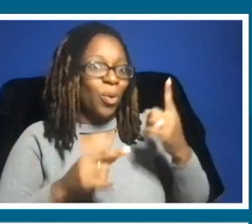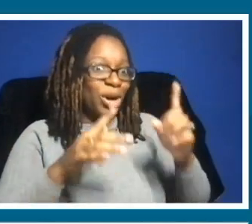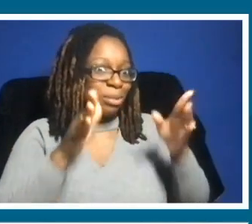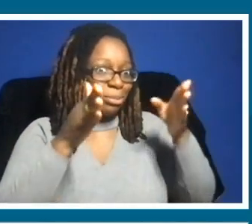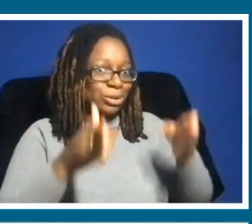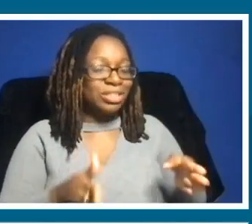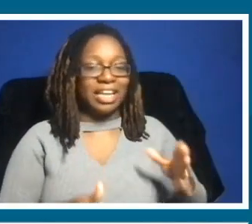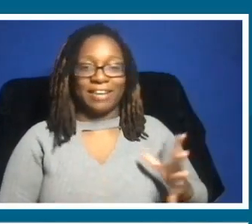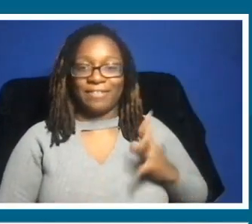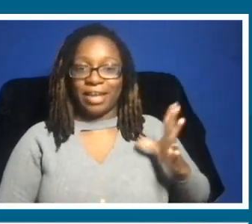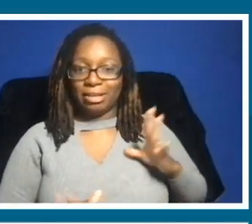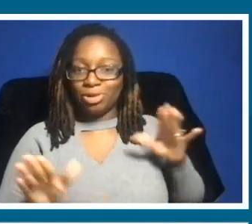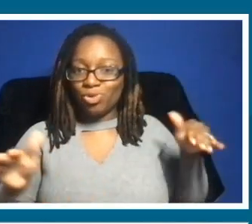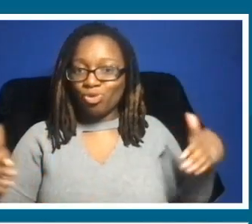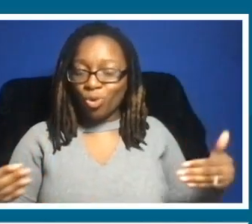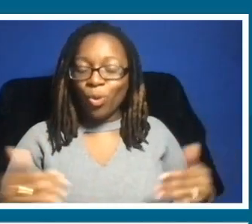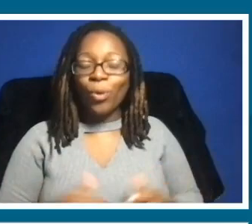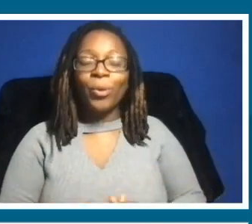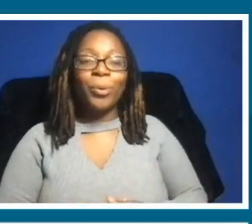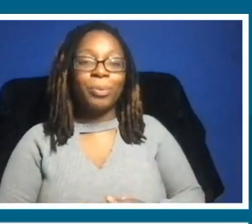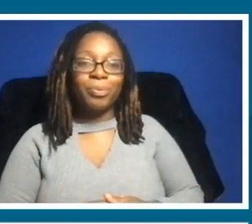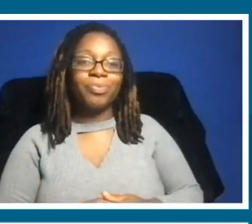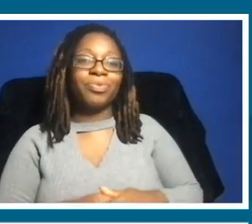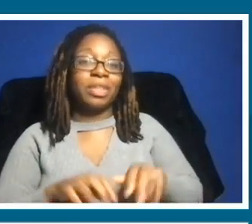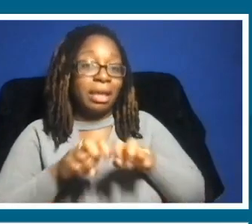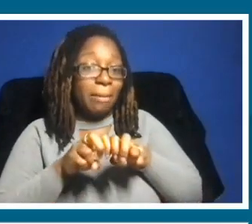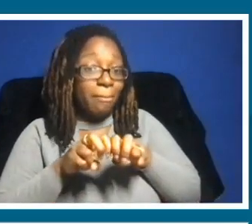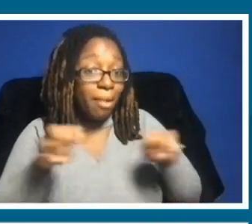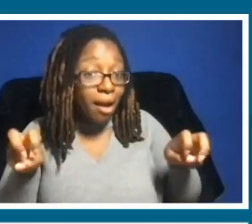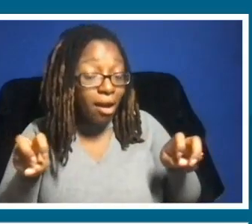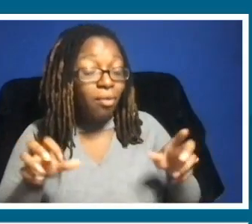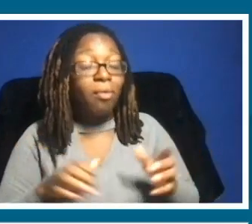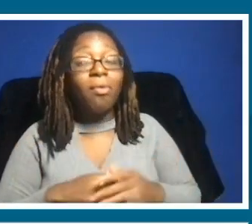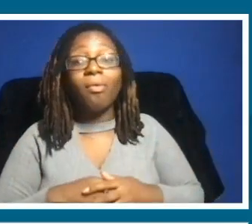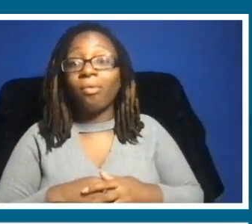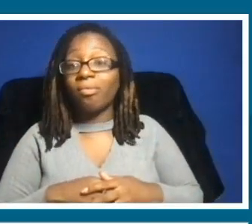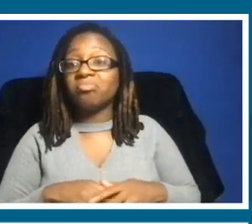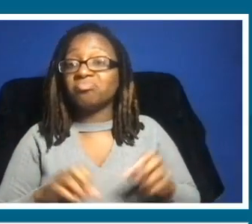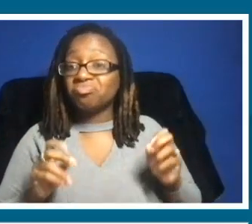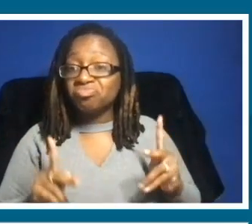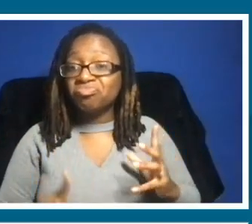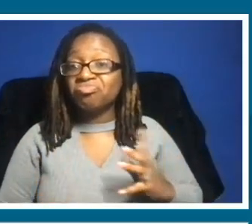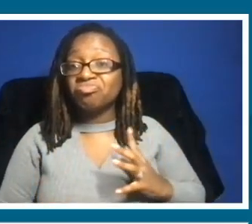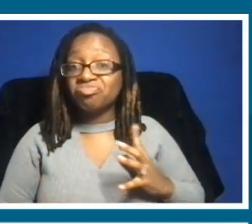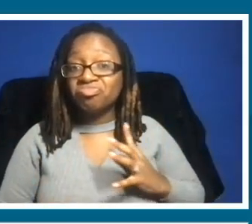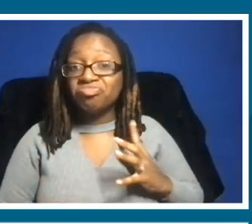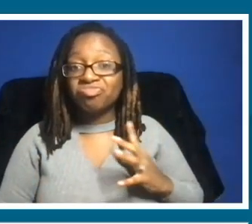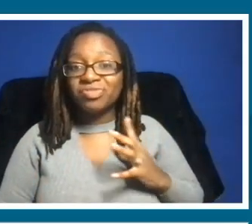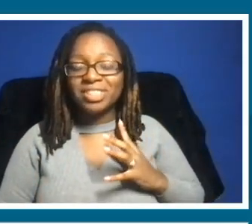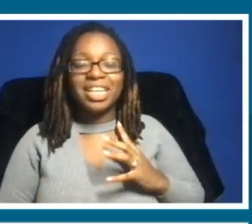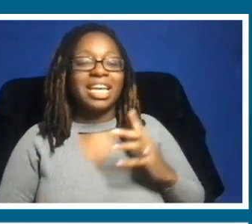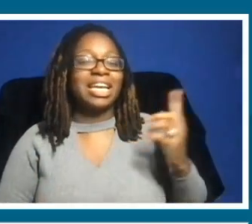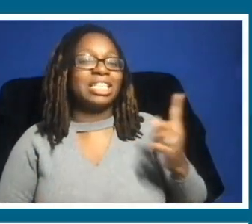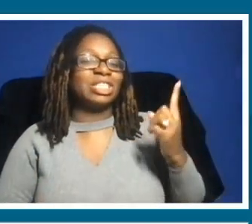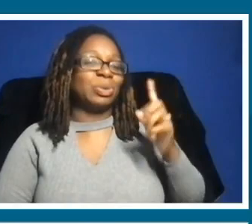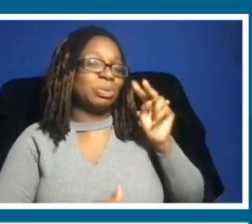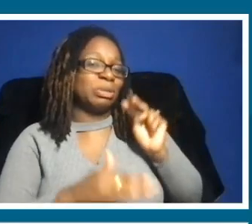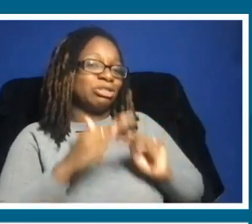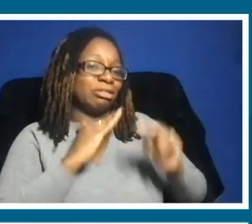Paneling, okay, excellent. Oh, this is good. Somebody's projecting an